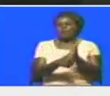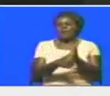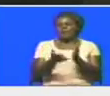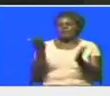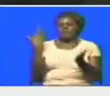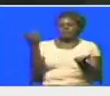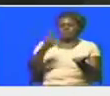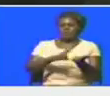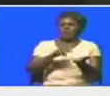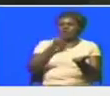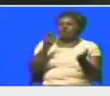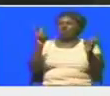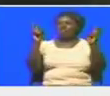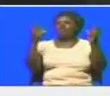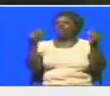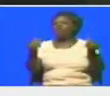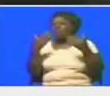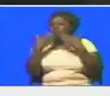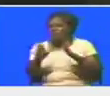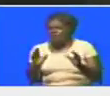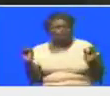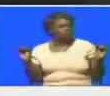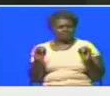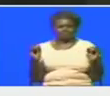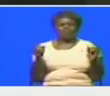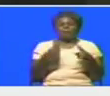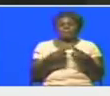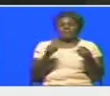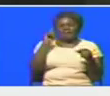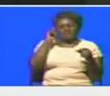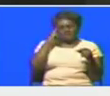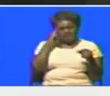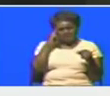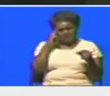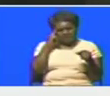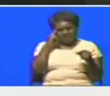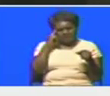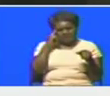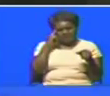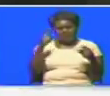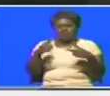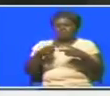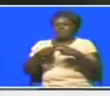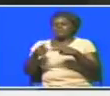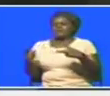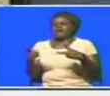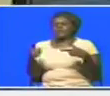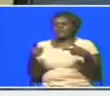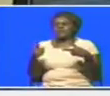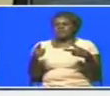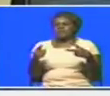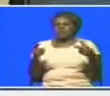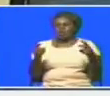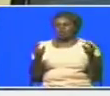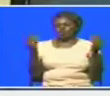It is not because the issue has been resolved, but I think it is a beginning to have the